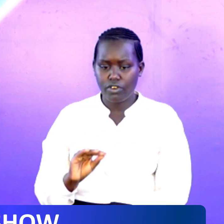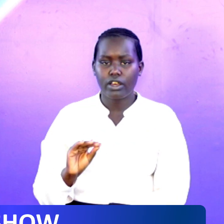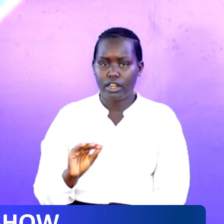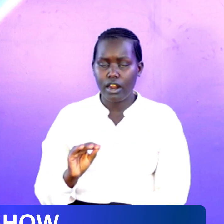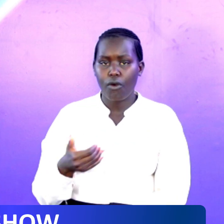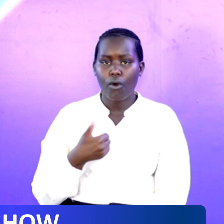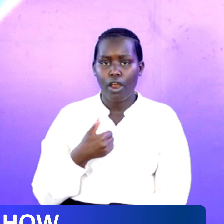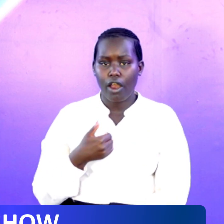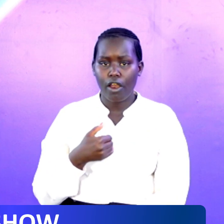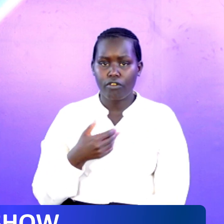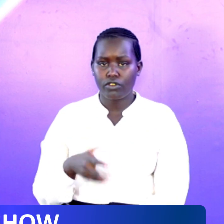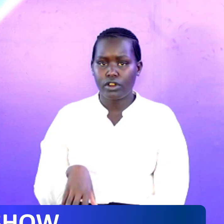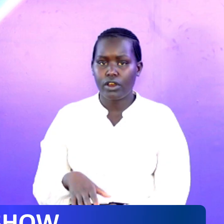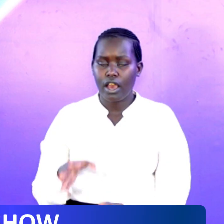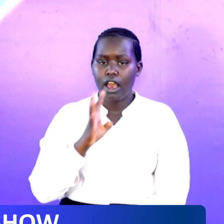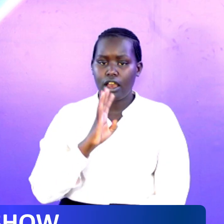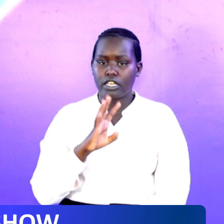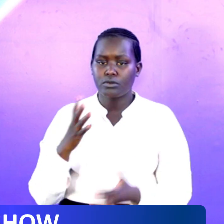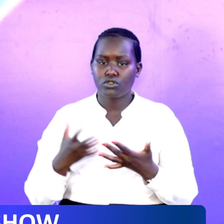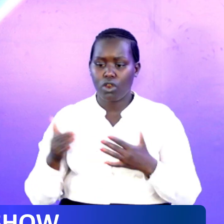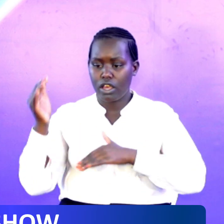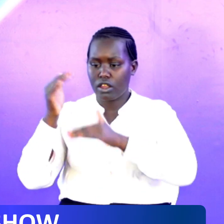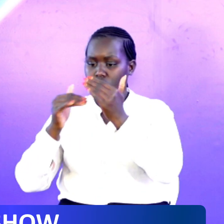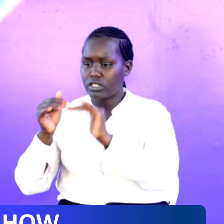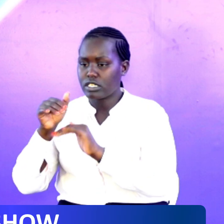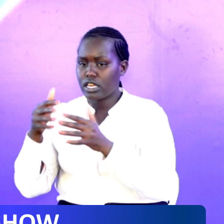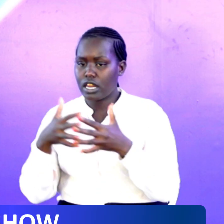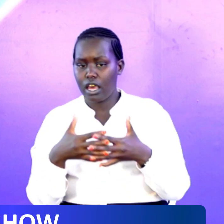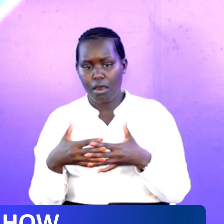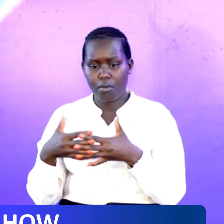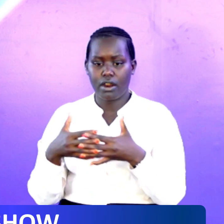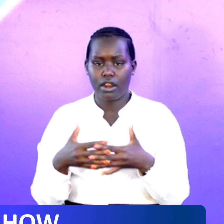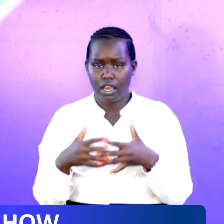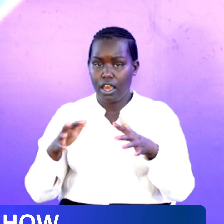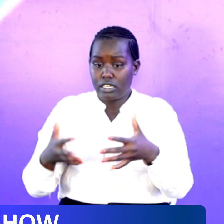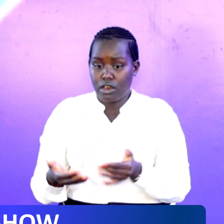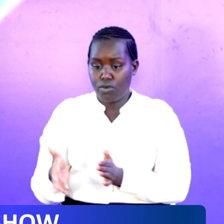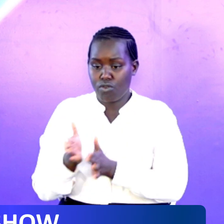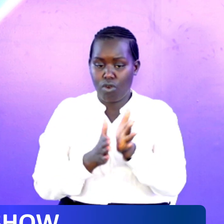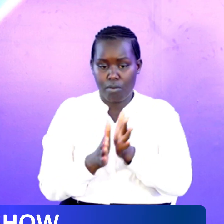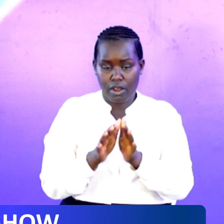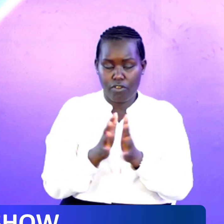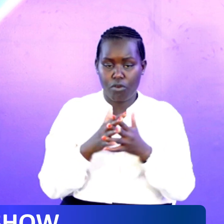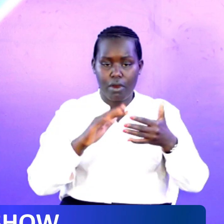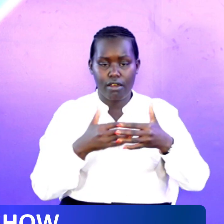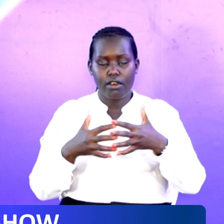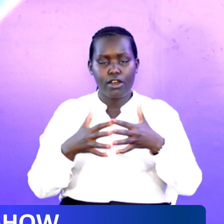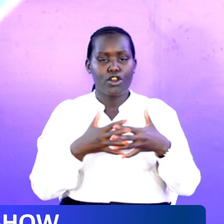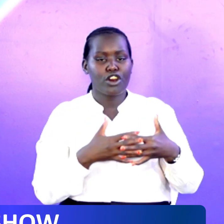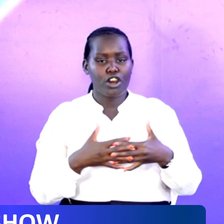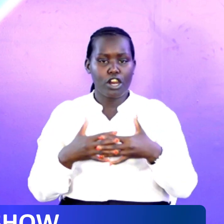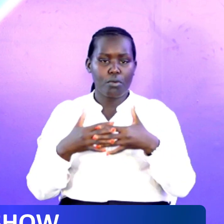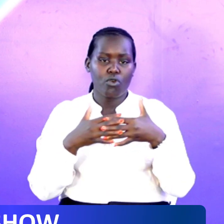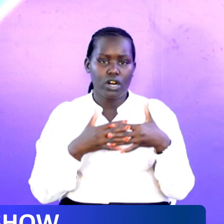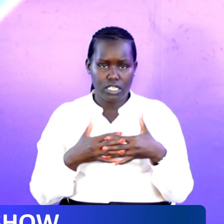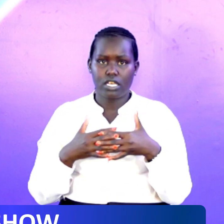have to do a speech at a university in the US as you have opined. from a democratic point of view.